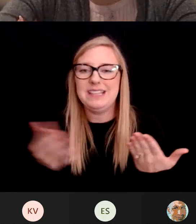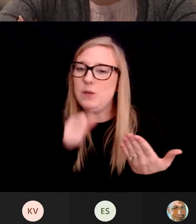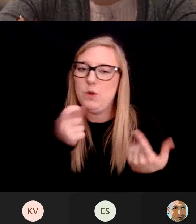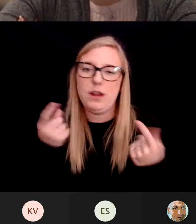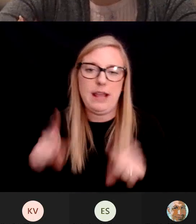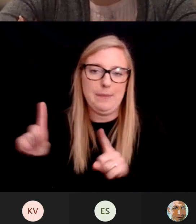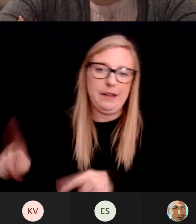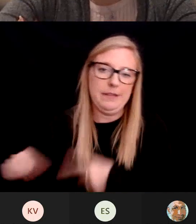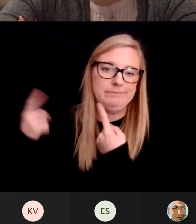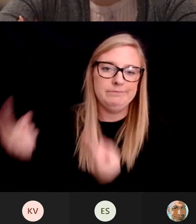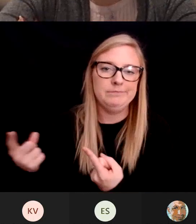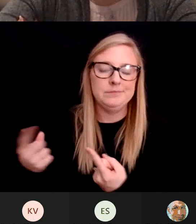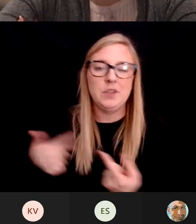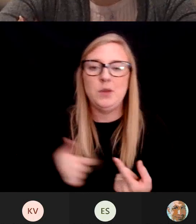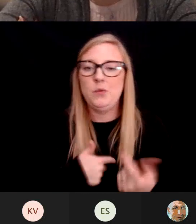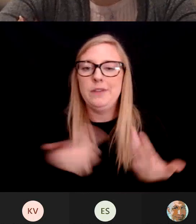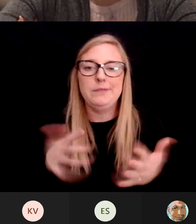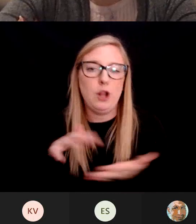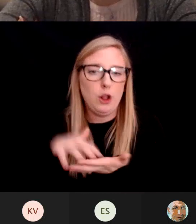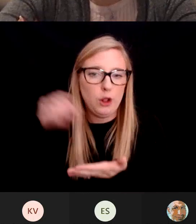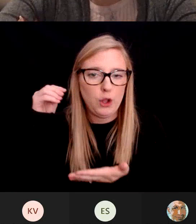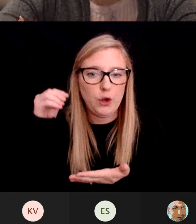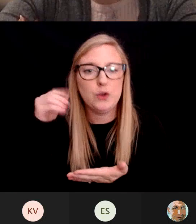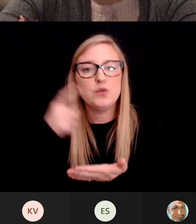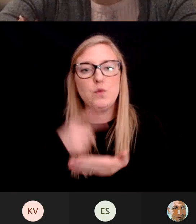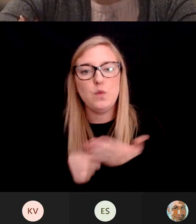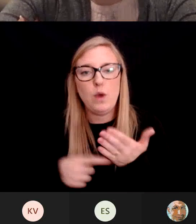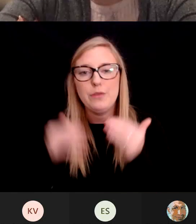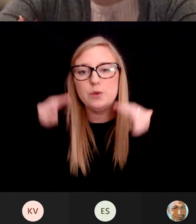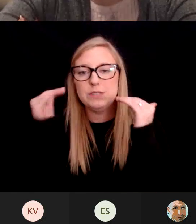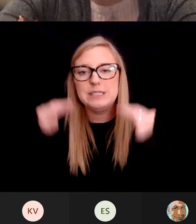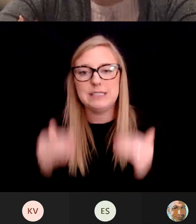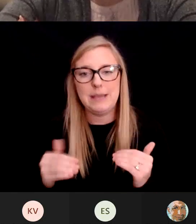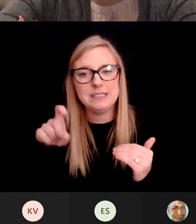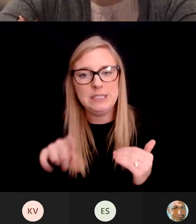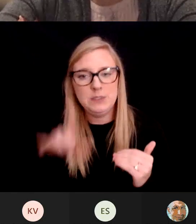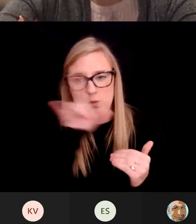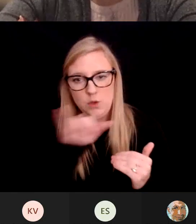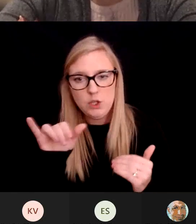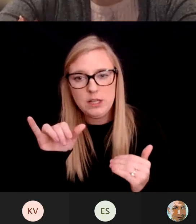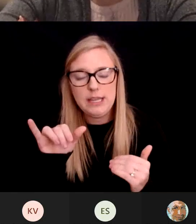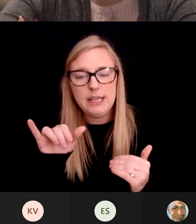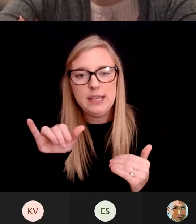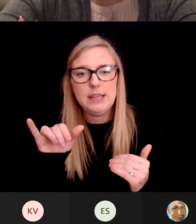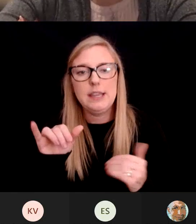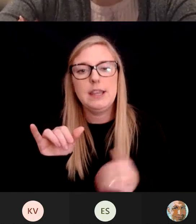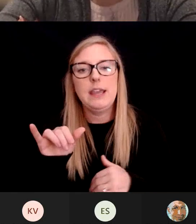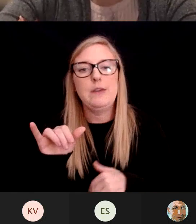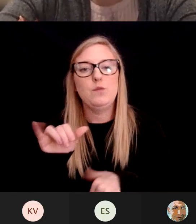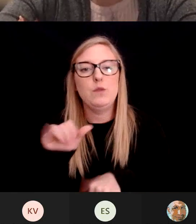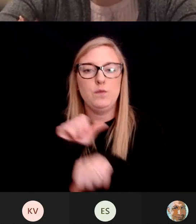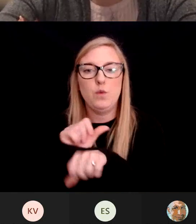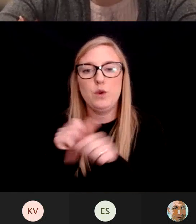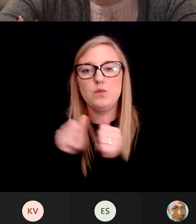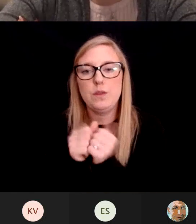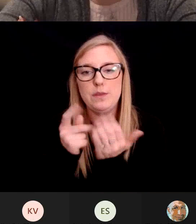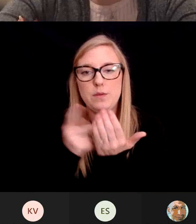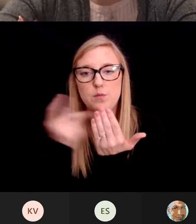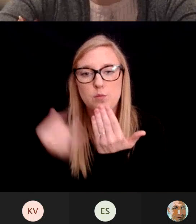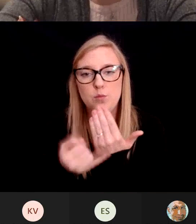we've learned, what those steps need to be, and have worked a lot with our project